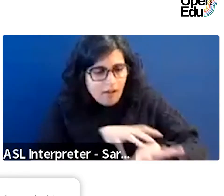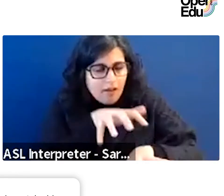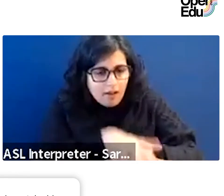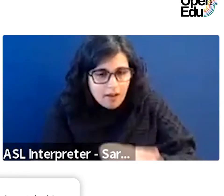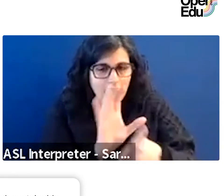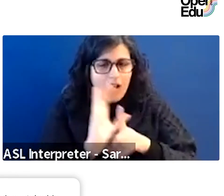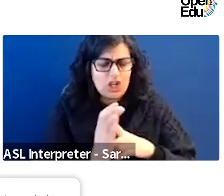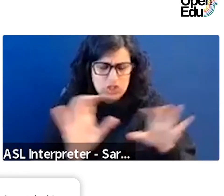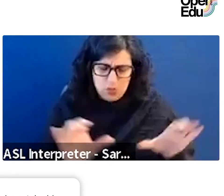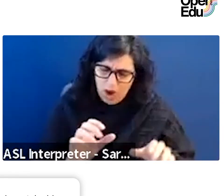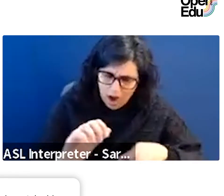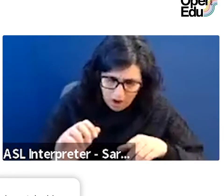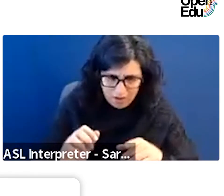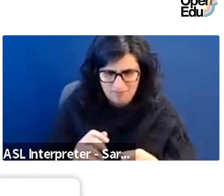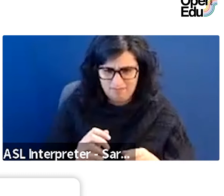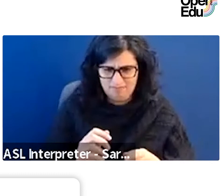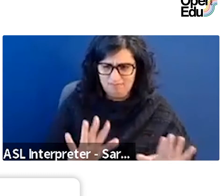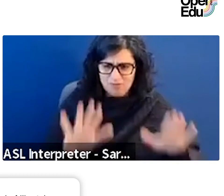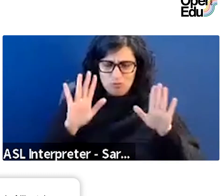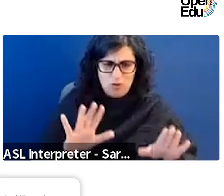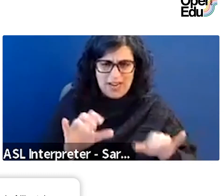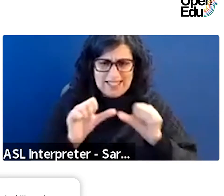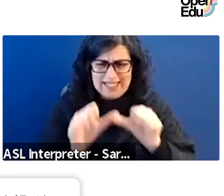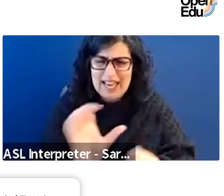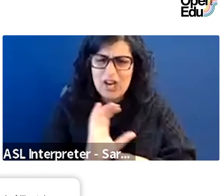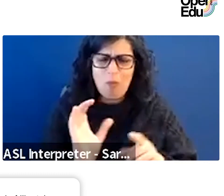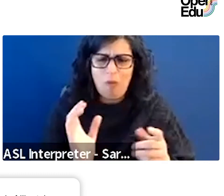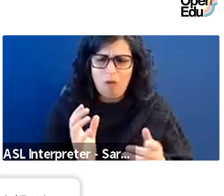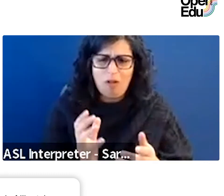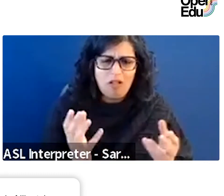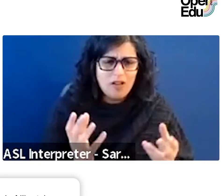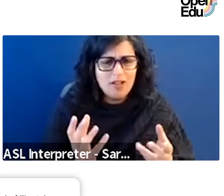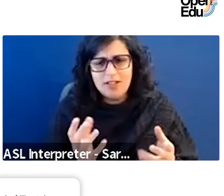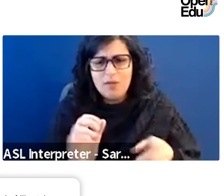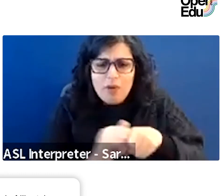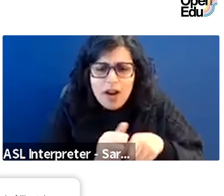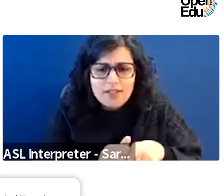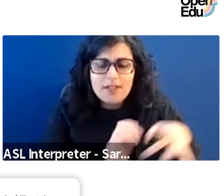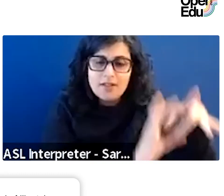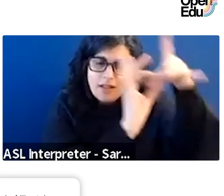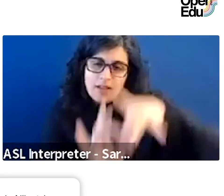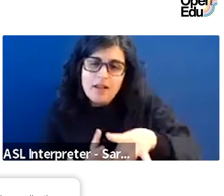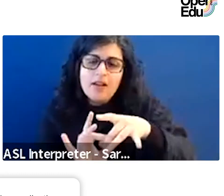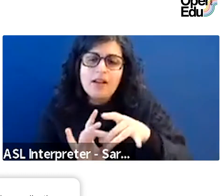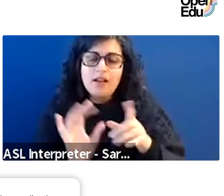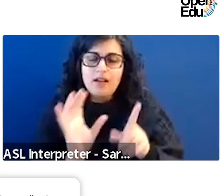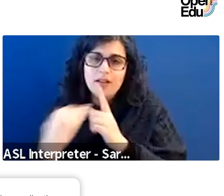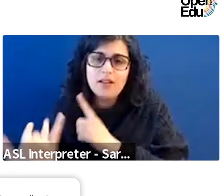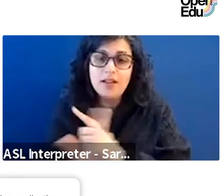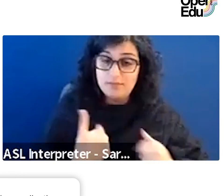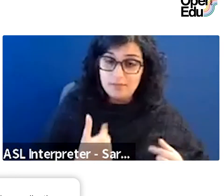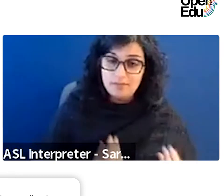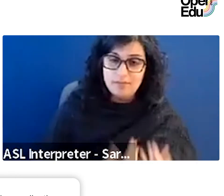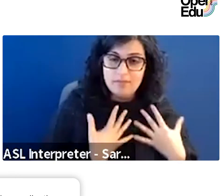practical, sustainable measures even back then, you know, and then kind of like tying that into the context of how I was inspired